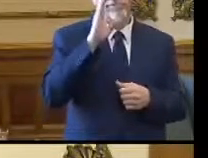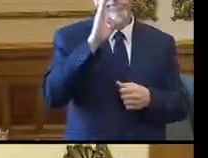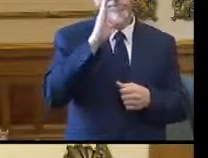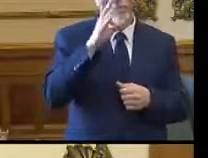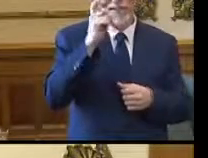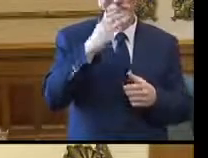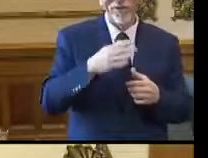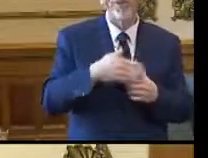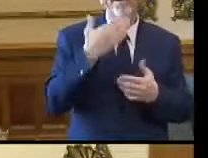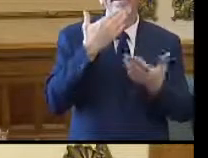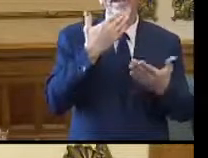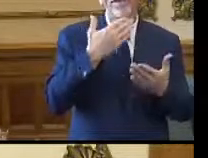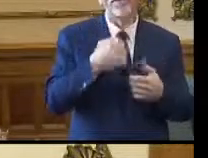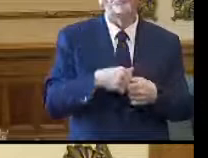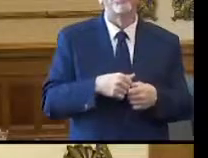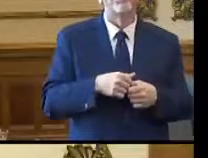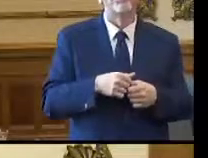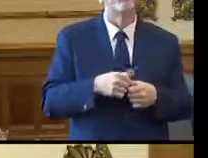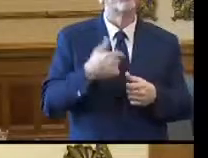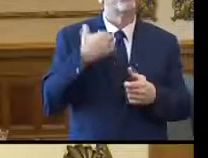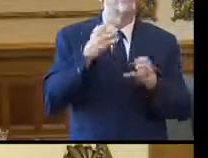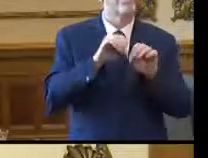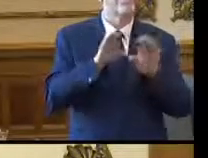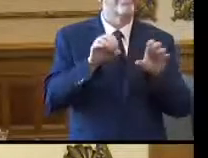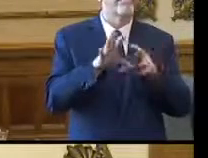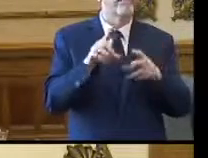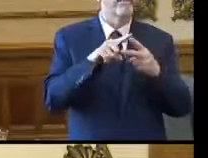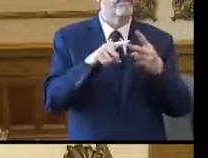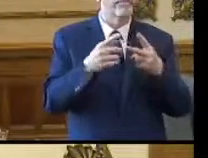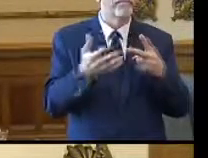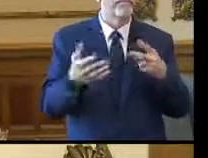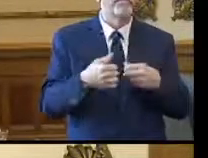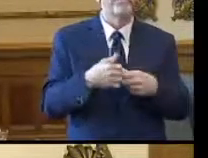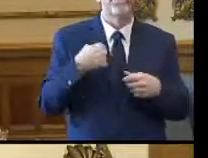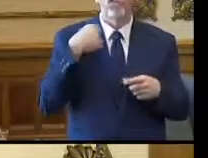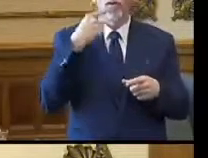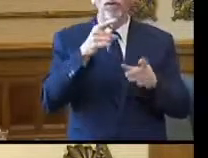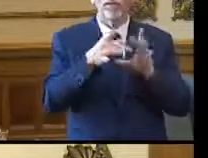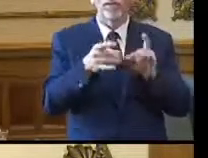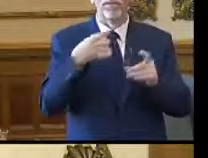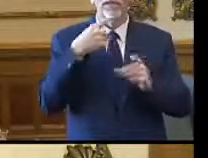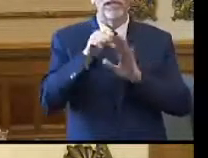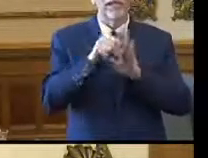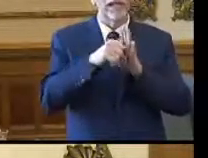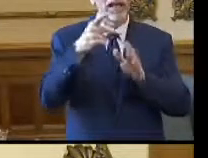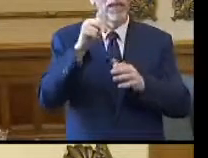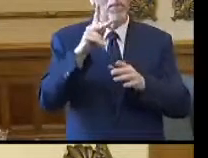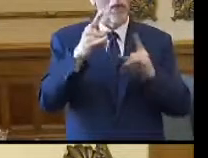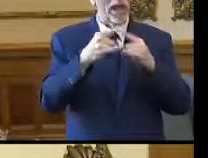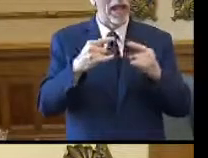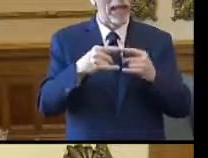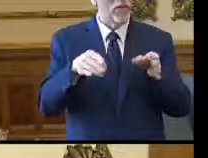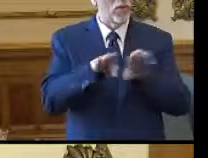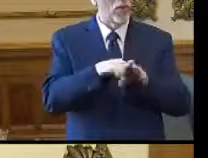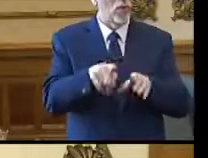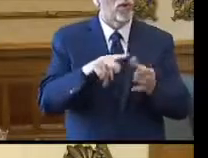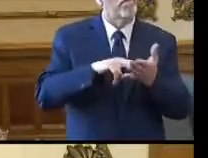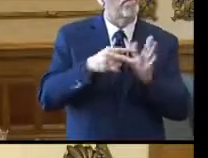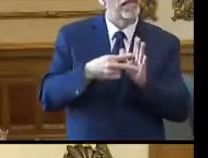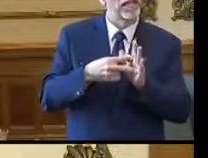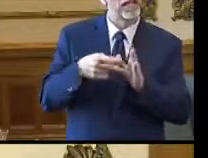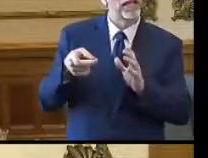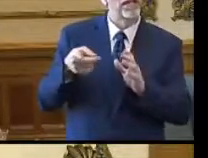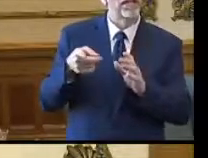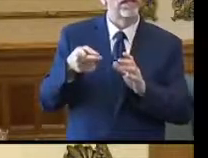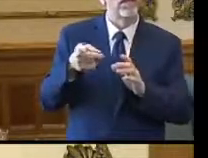Hello, Governor. Thank you. I wanted to clarify a couple of things. I heard you say that state park campgrounds were closed. Does this mean that